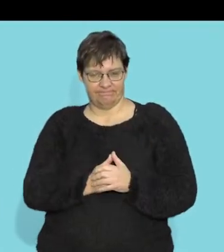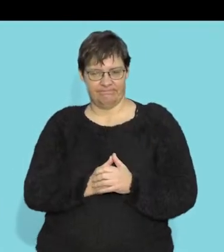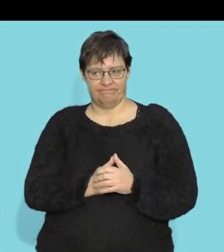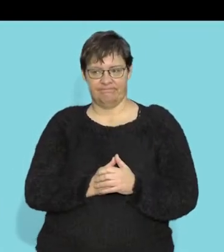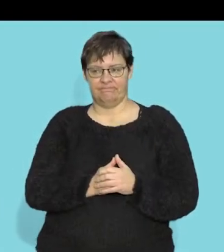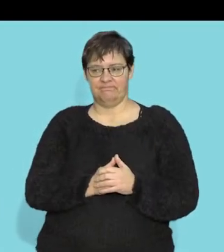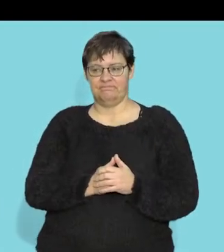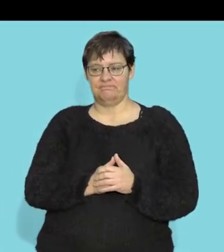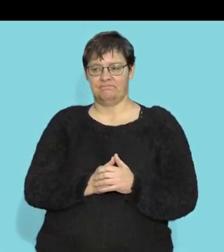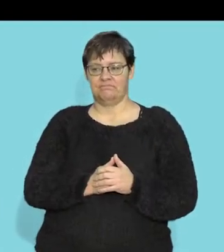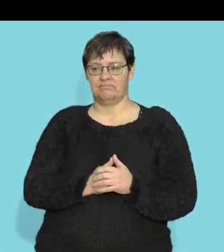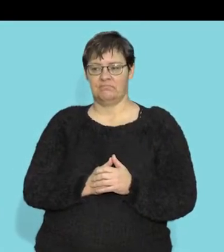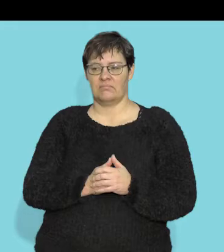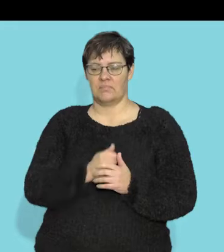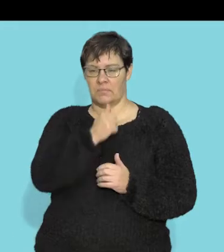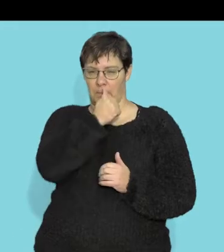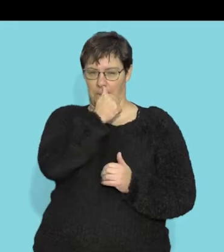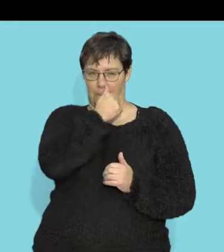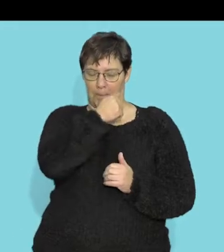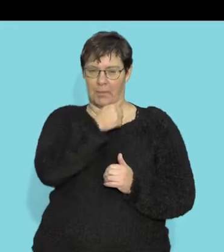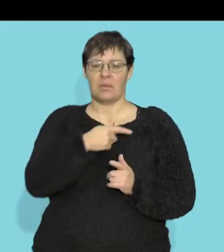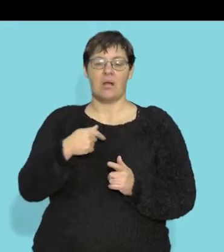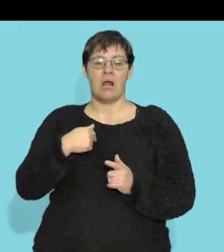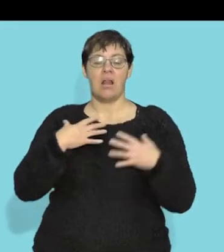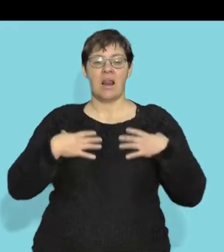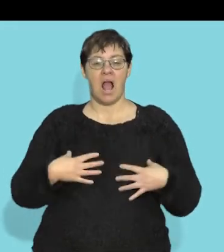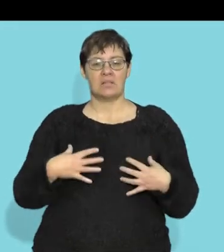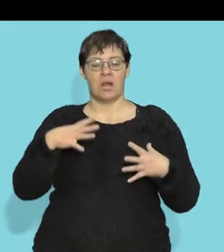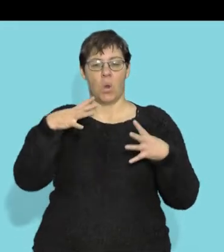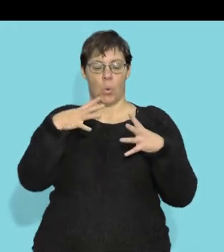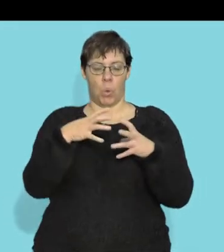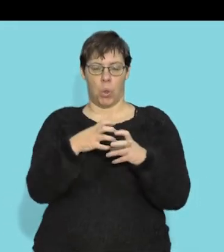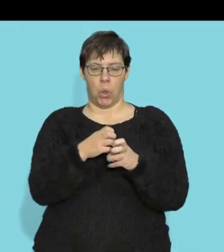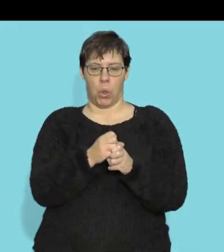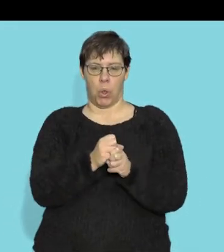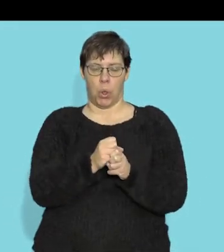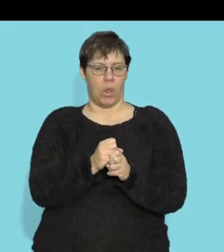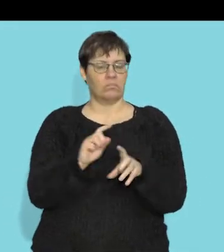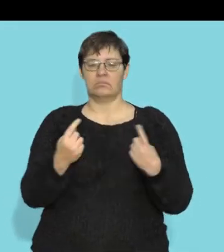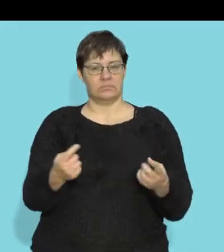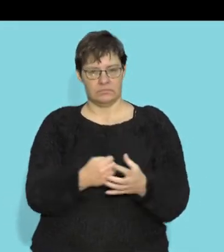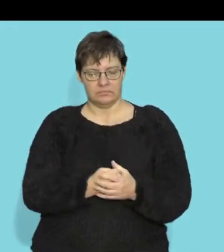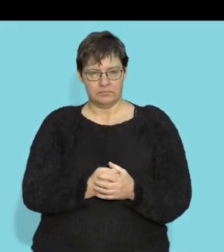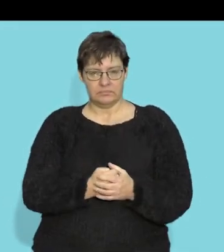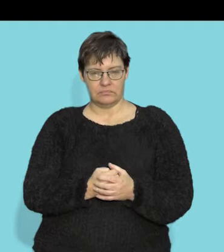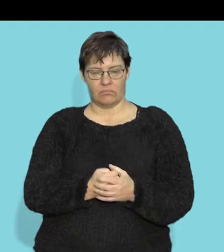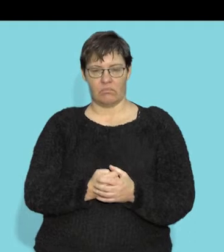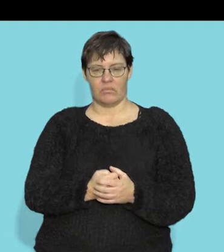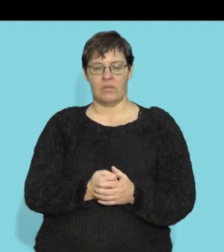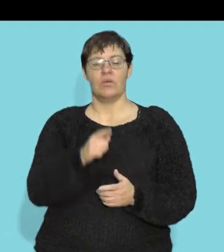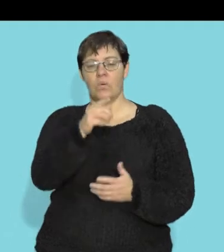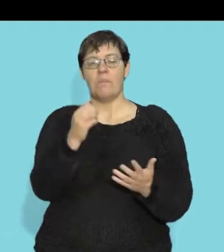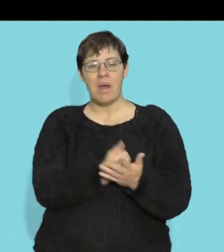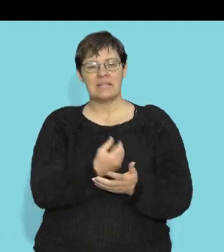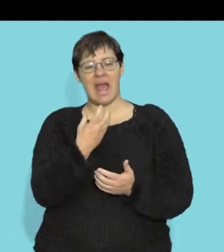here. Guys, your lungs cannot deflate. What do I mean by that is that you